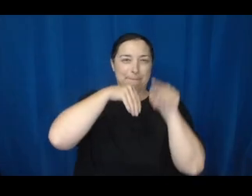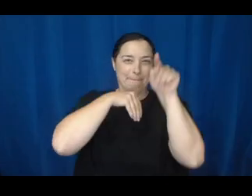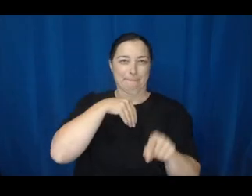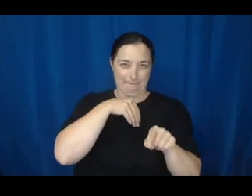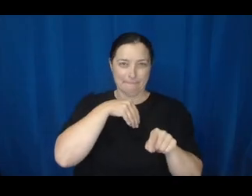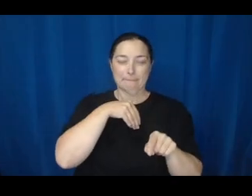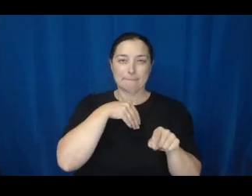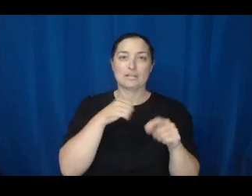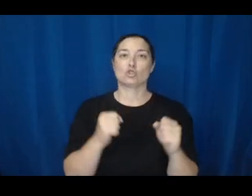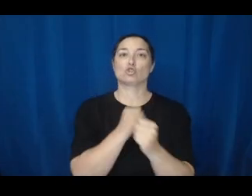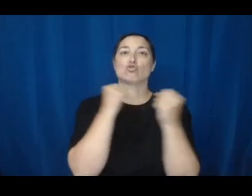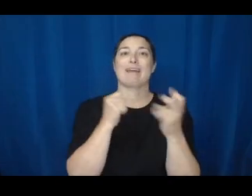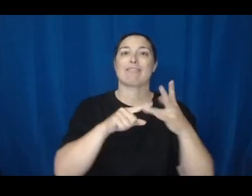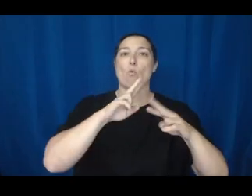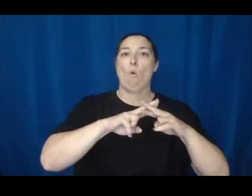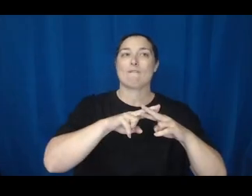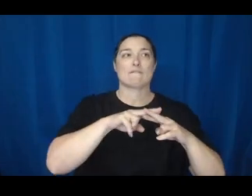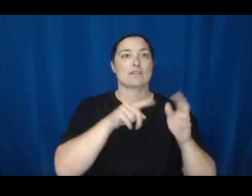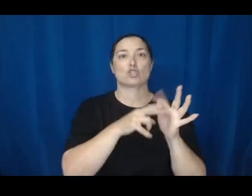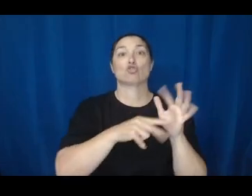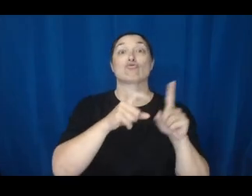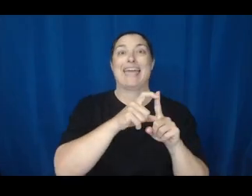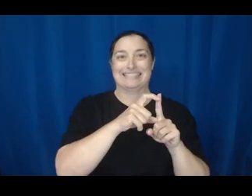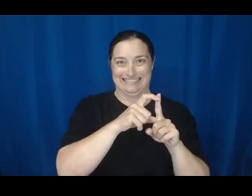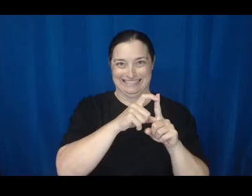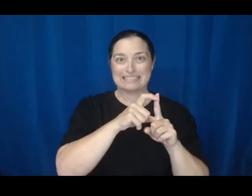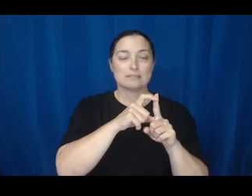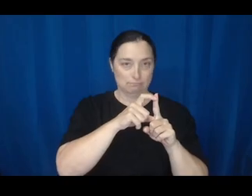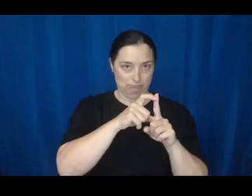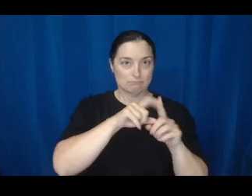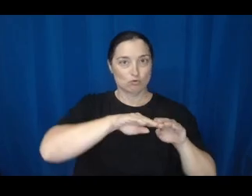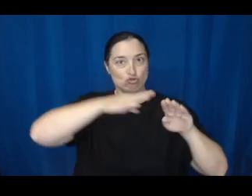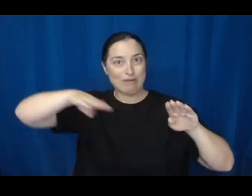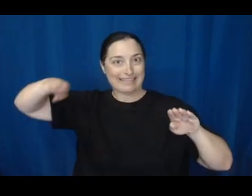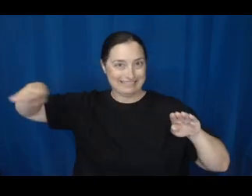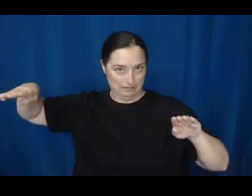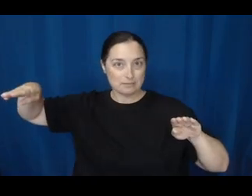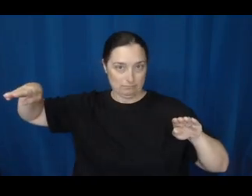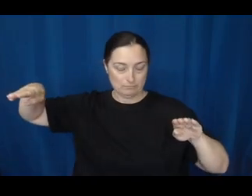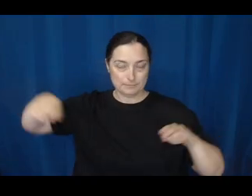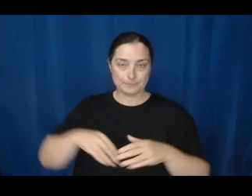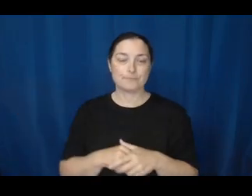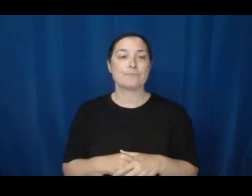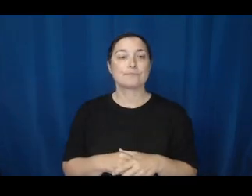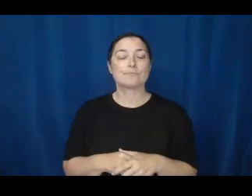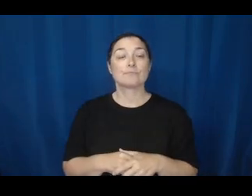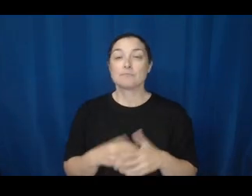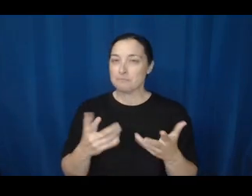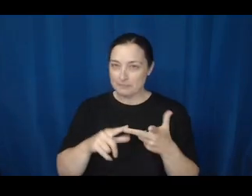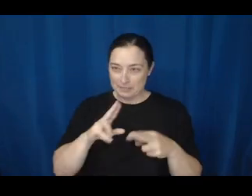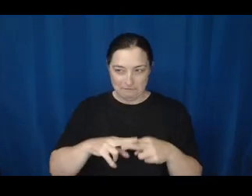you're going to see. And obviously all these trends indicate those 3 questions that you saw before. So if you pay attention to